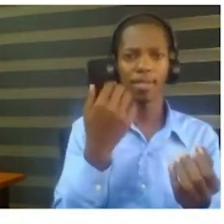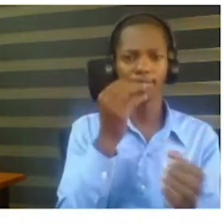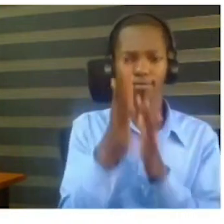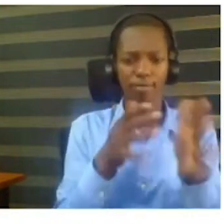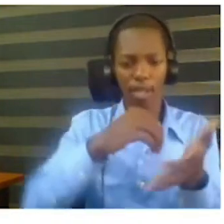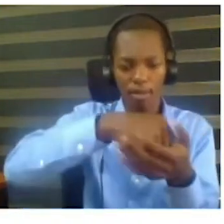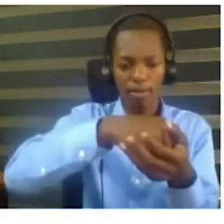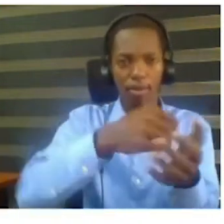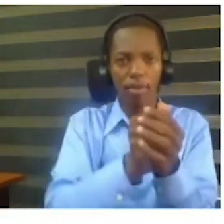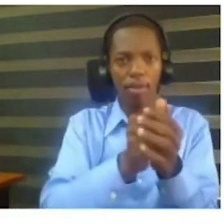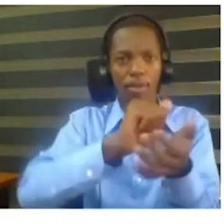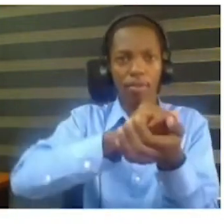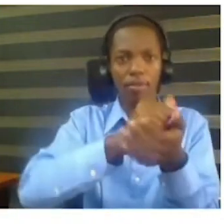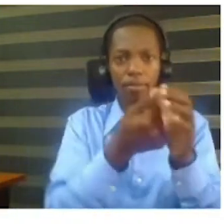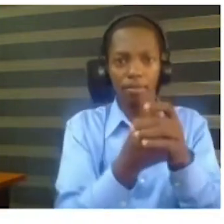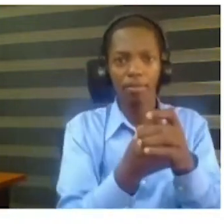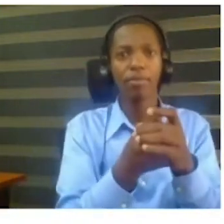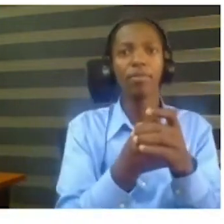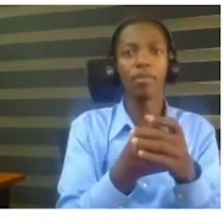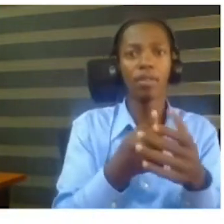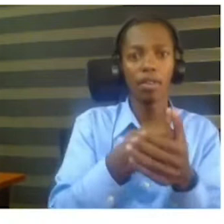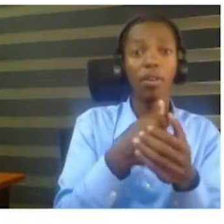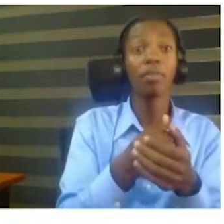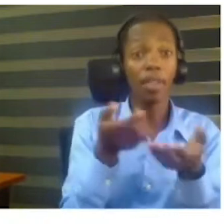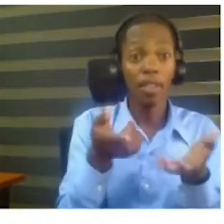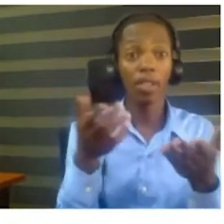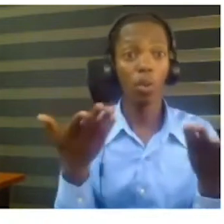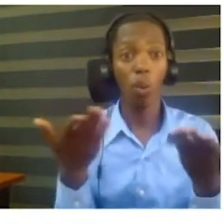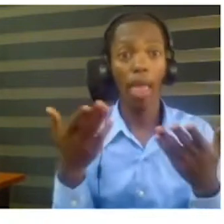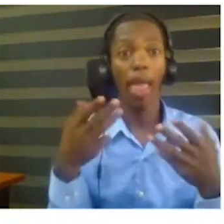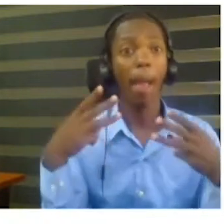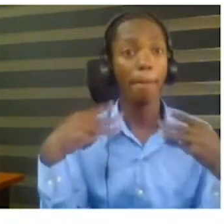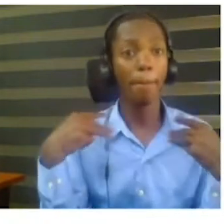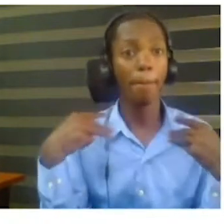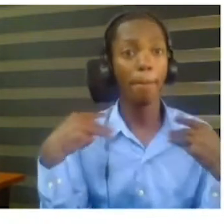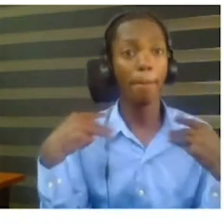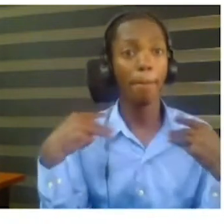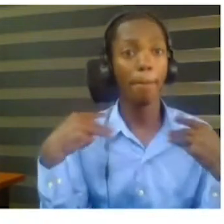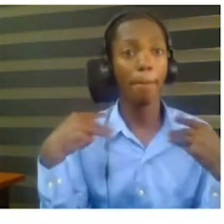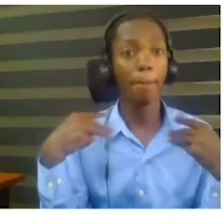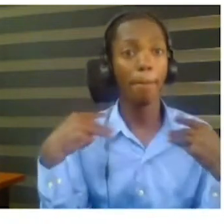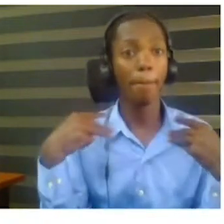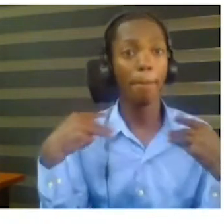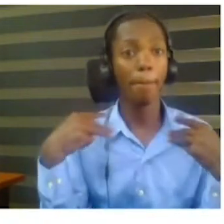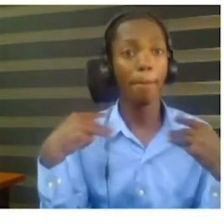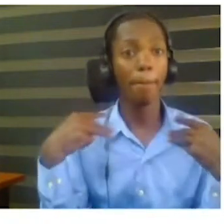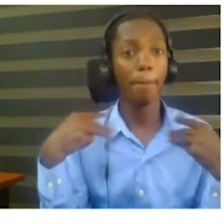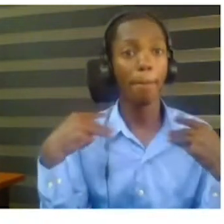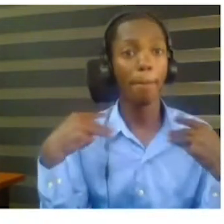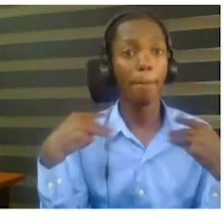This was actually from Mexico when I went to go and visit a school in Sonora, Mexico.